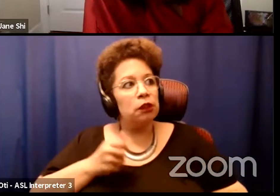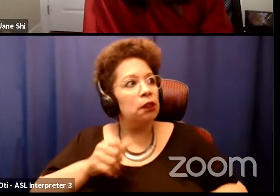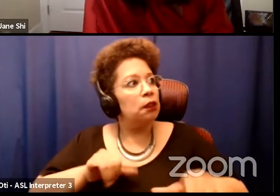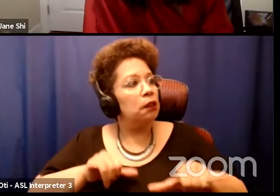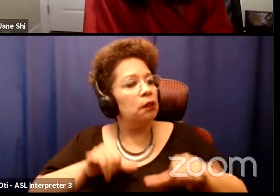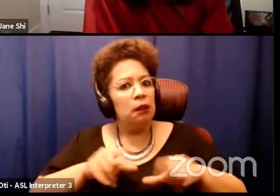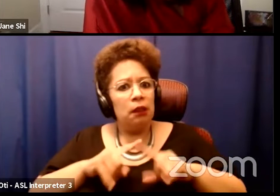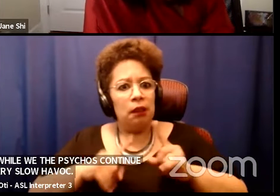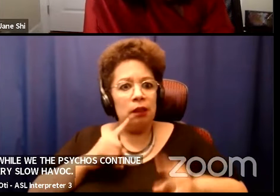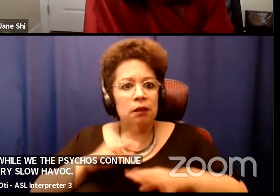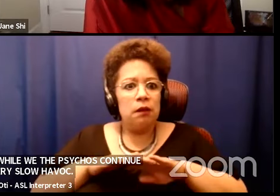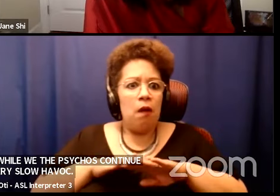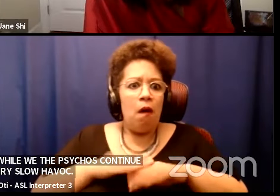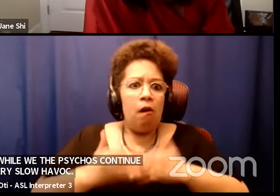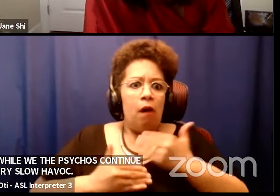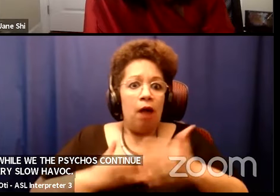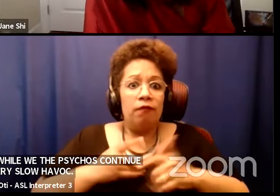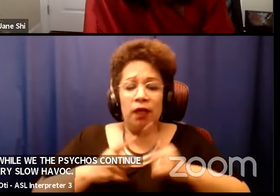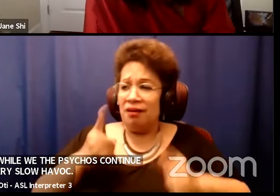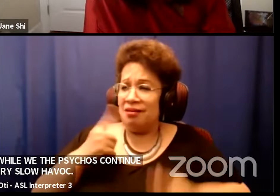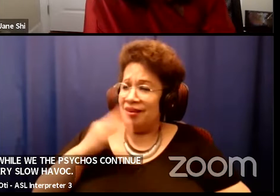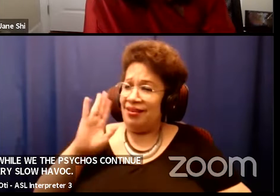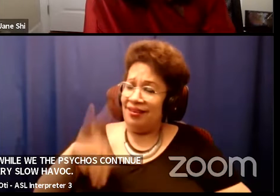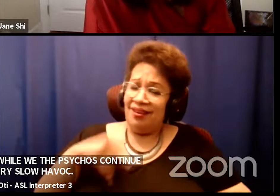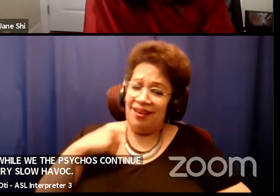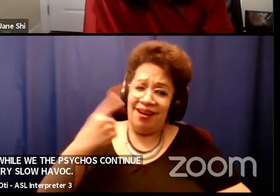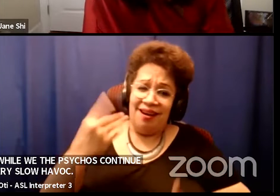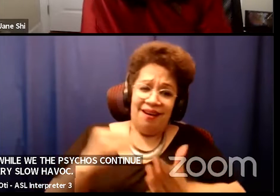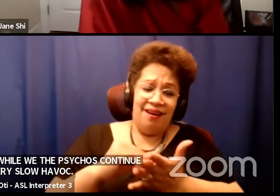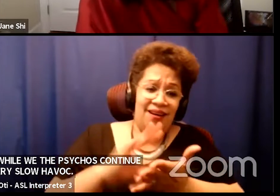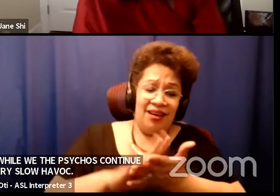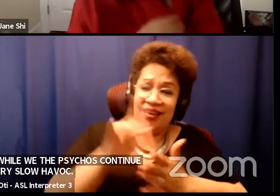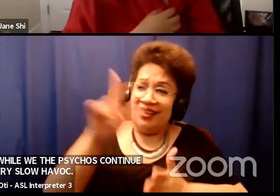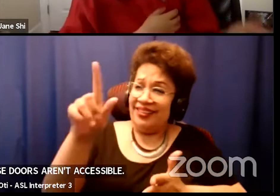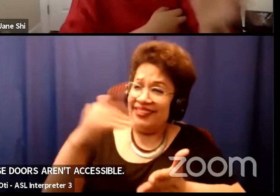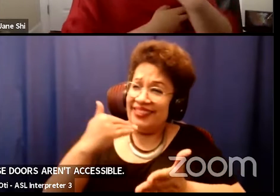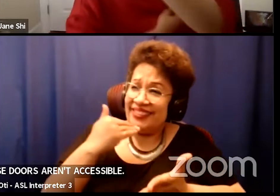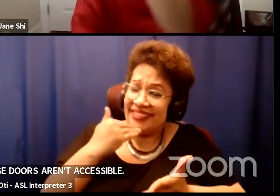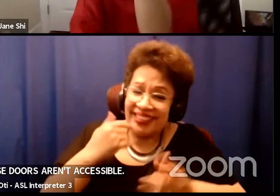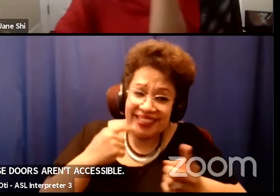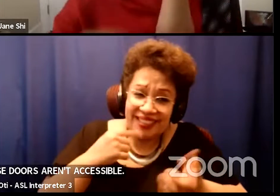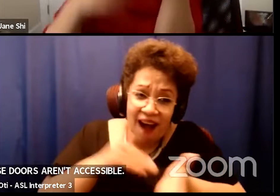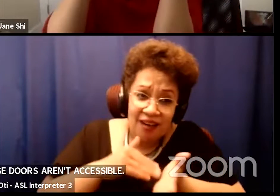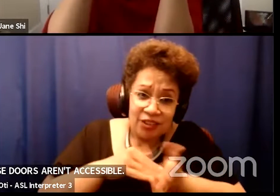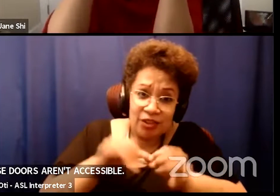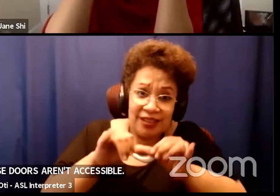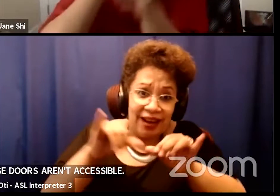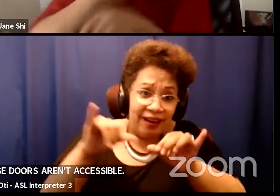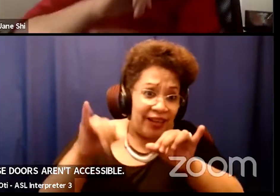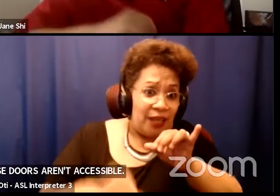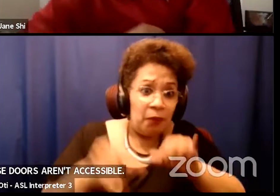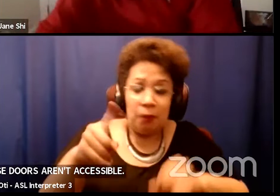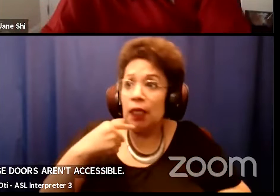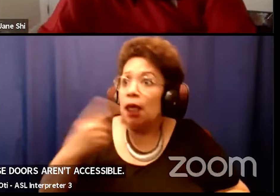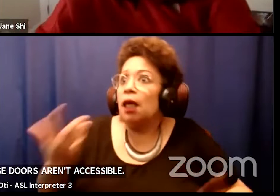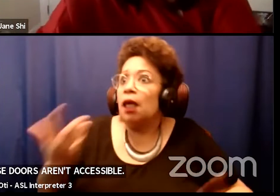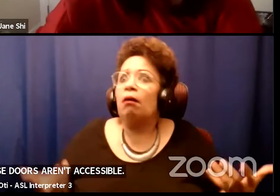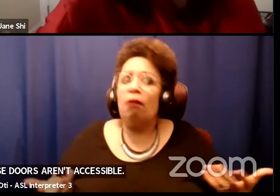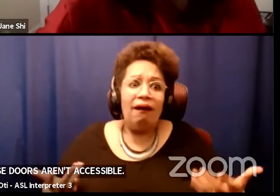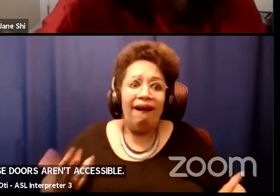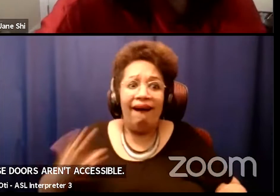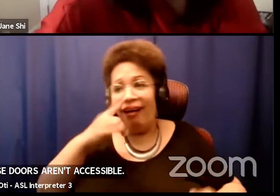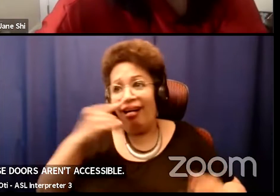aren't accessible. The doctor, who is keeping me here and did actually make fun of the fact that he gets to go home and I